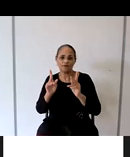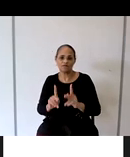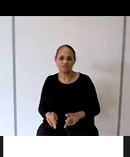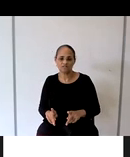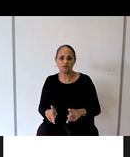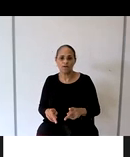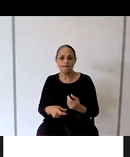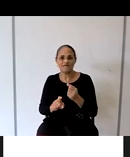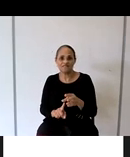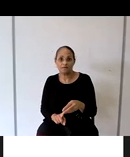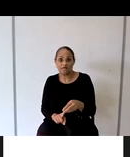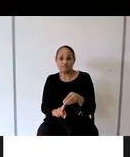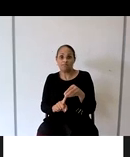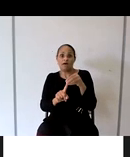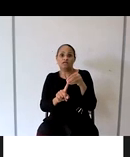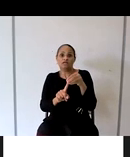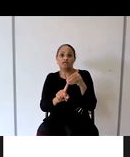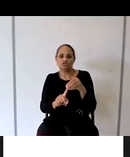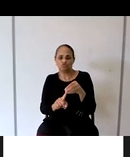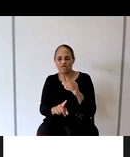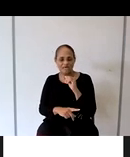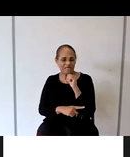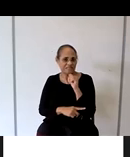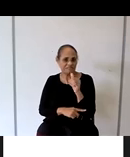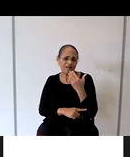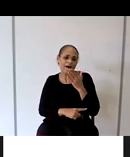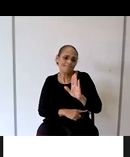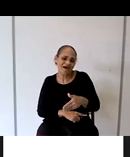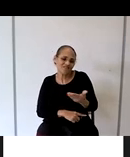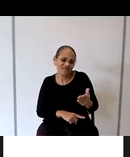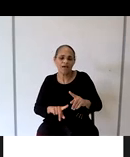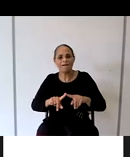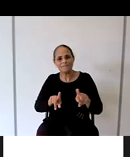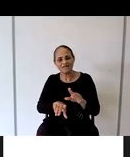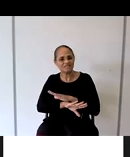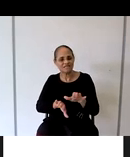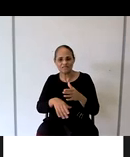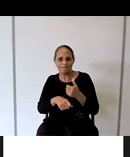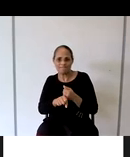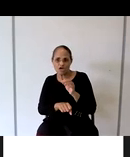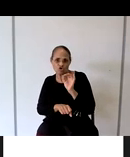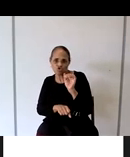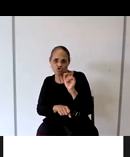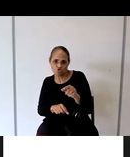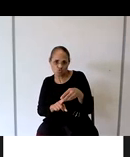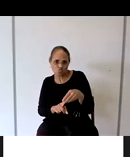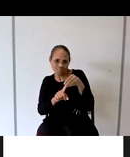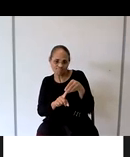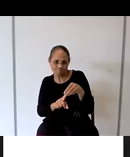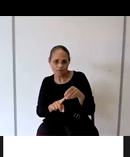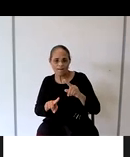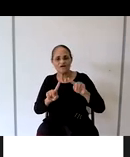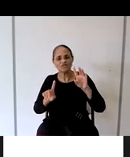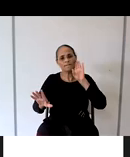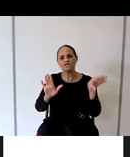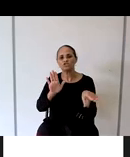exceptional. And she says, it's not a bad thing, and it does not make you exceptional. Now, the pictures that I had